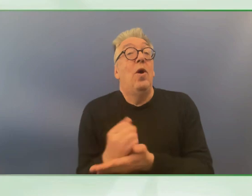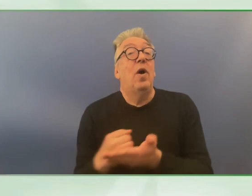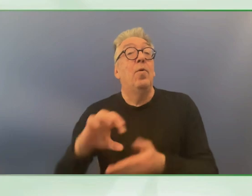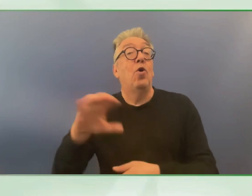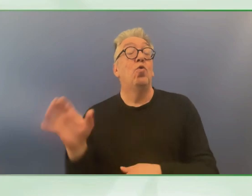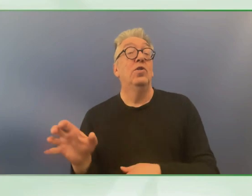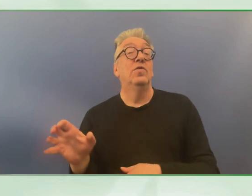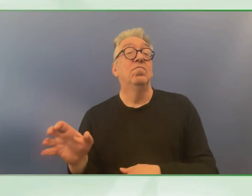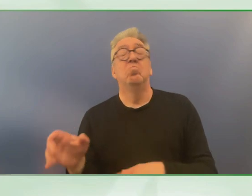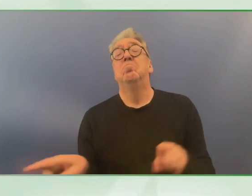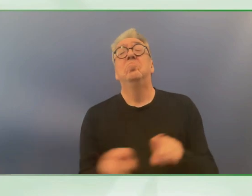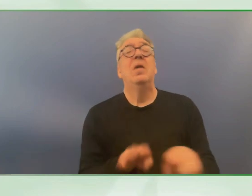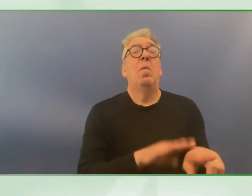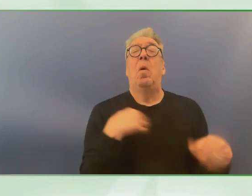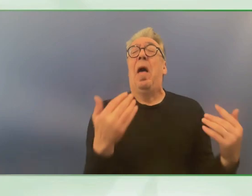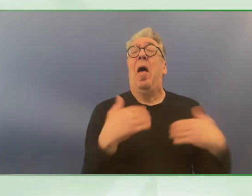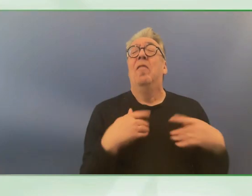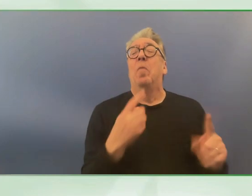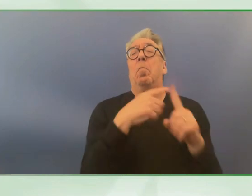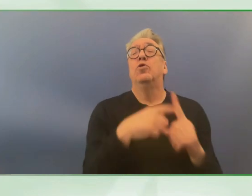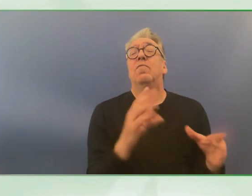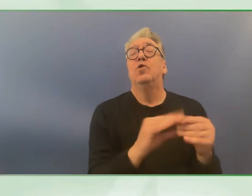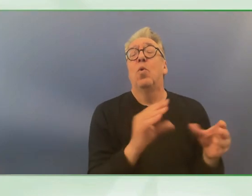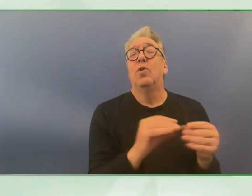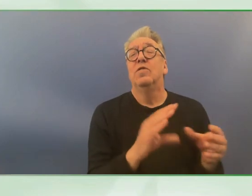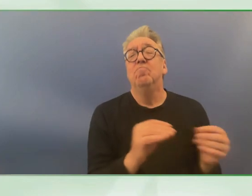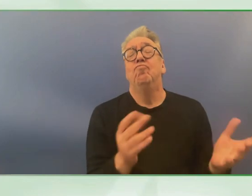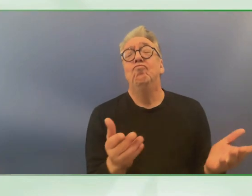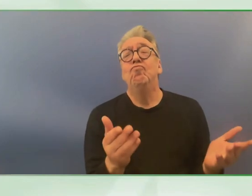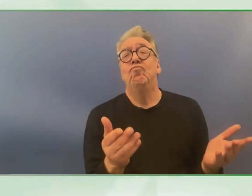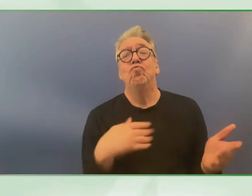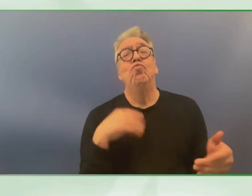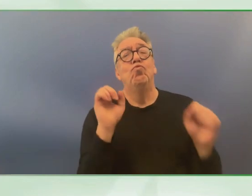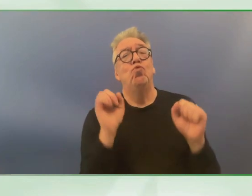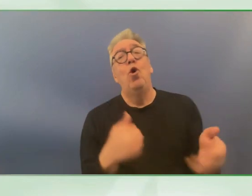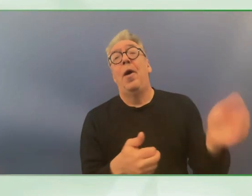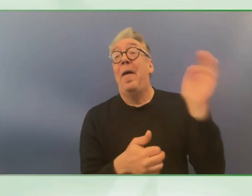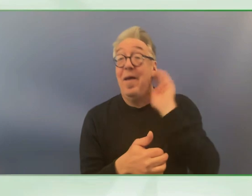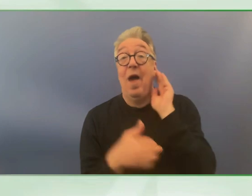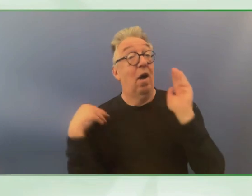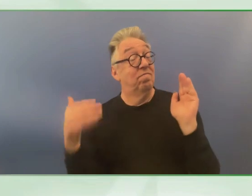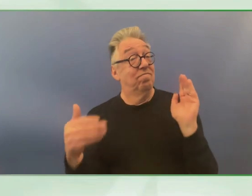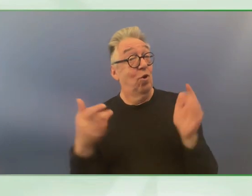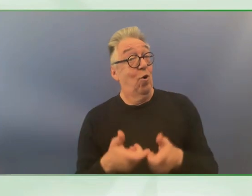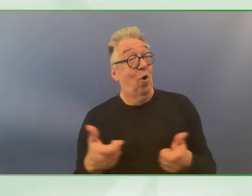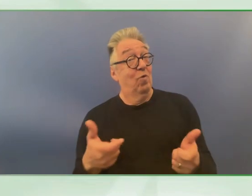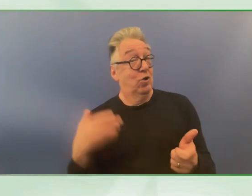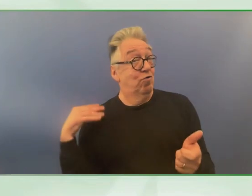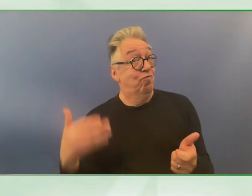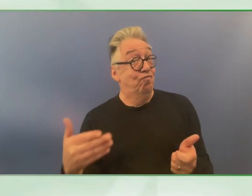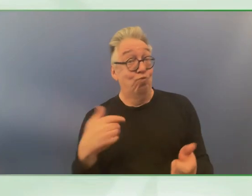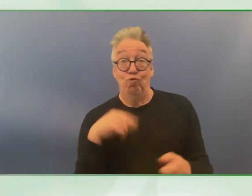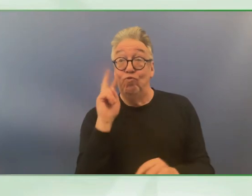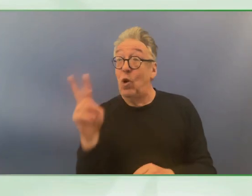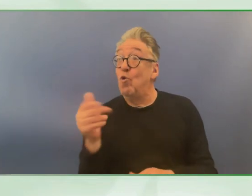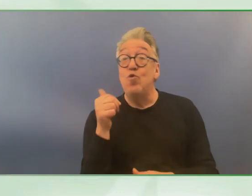successful stories, and we also had the opportunity to hear some of them in this conference, such as that some